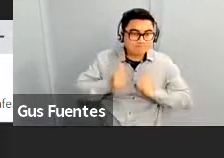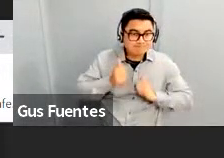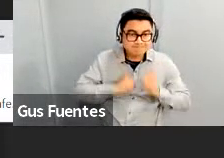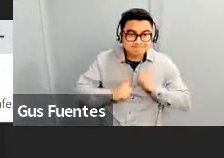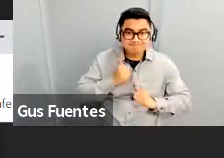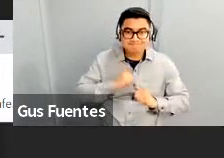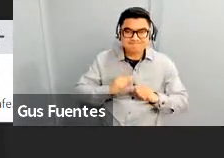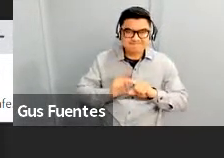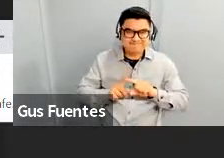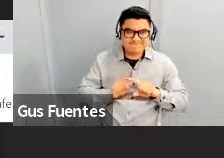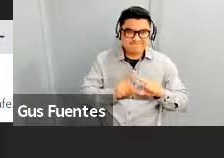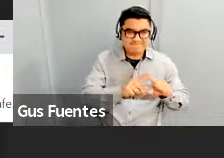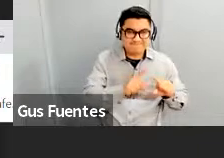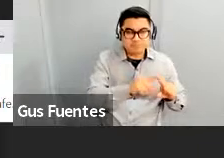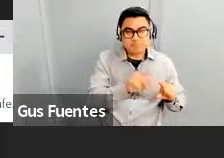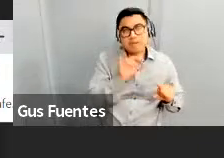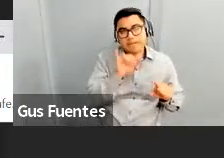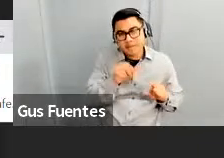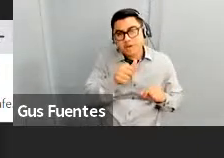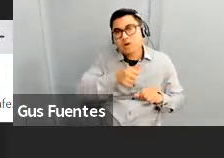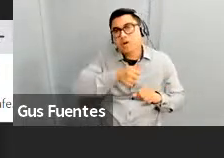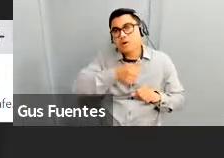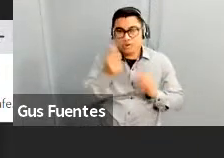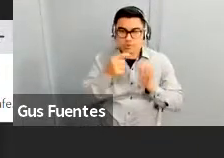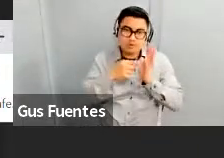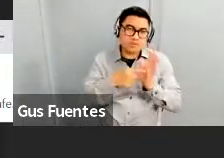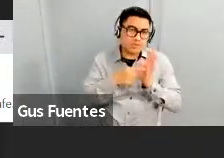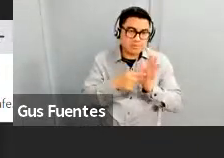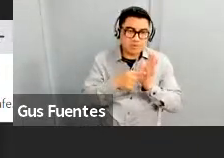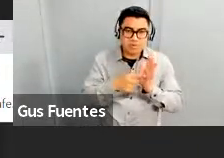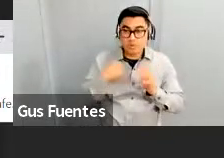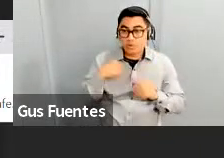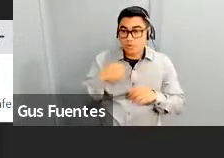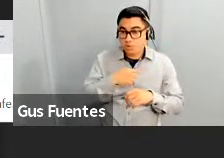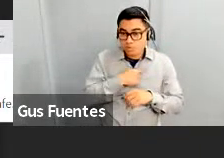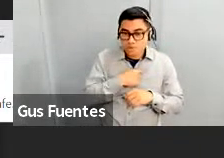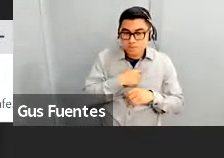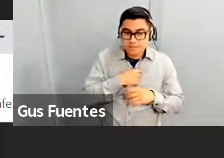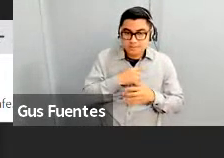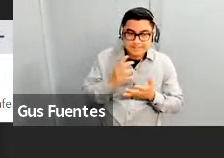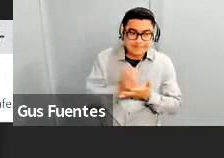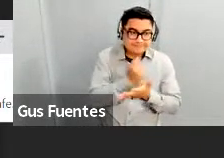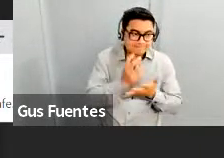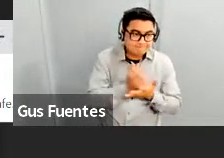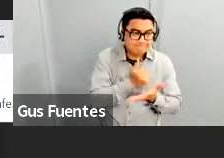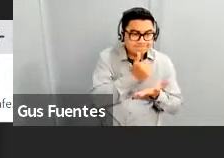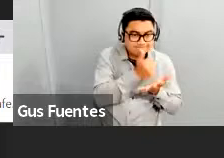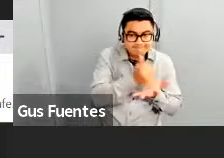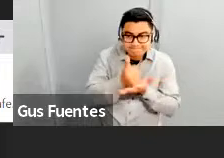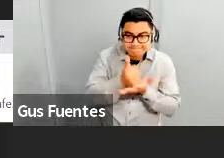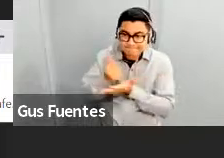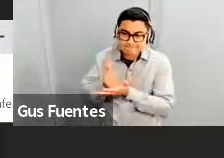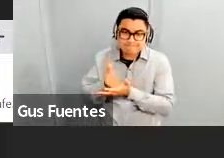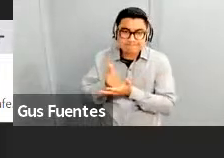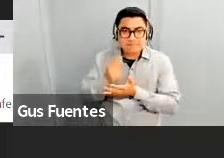so that's just another example of what we are doing with arts and music, just some of the positions that we're